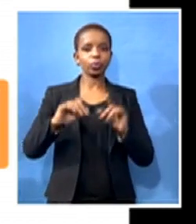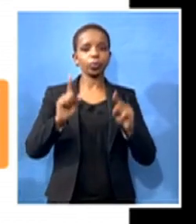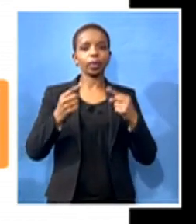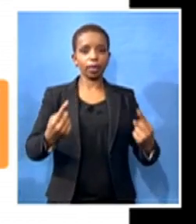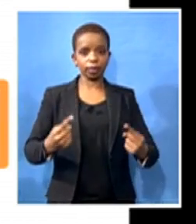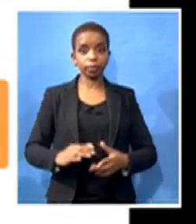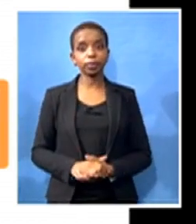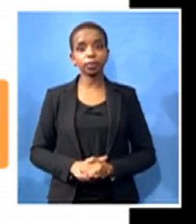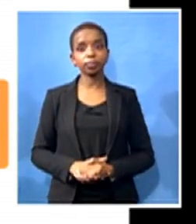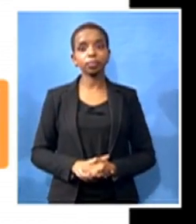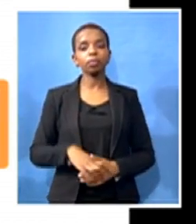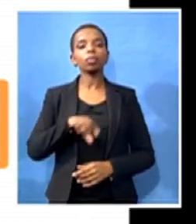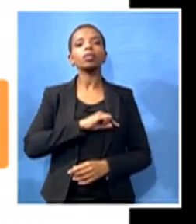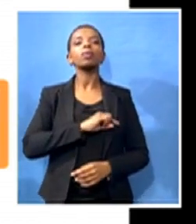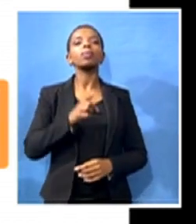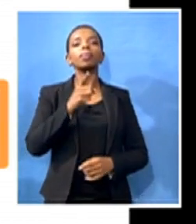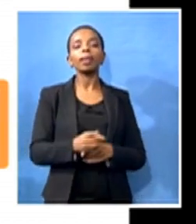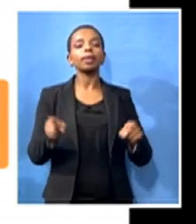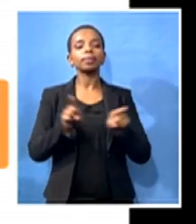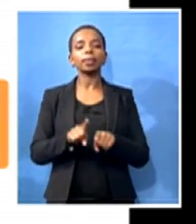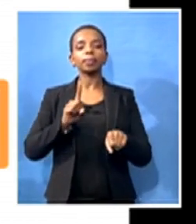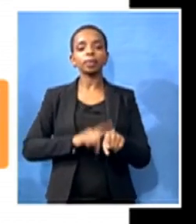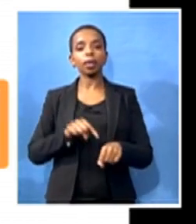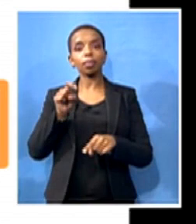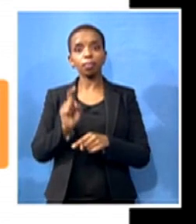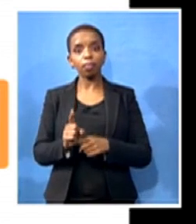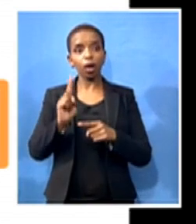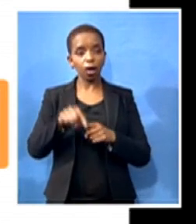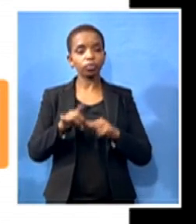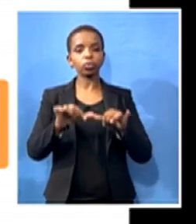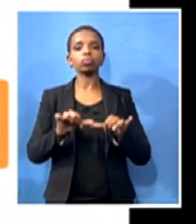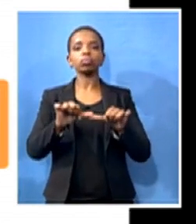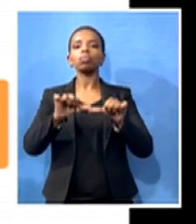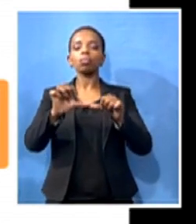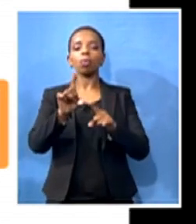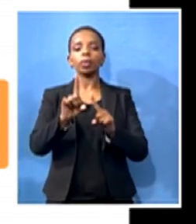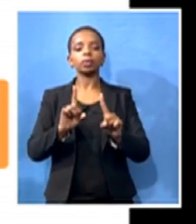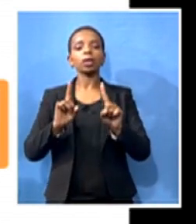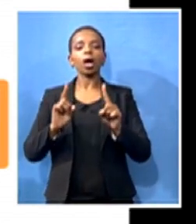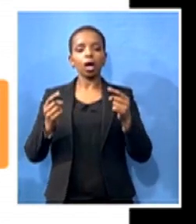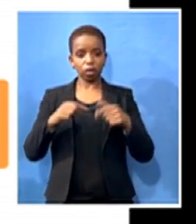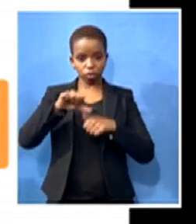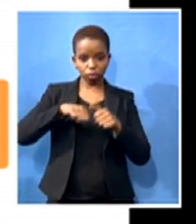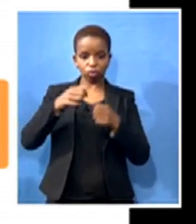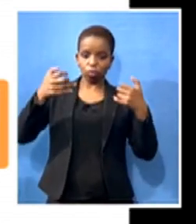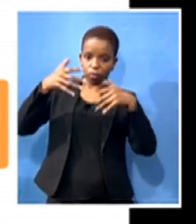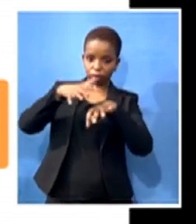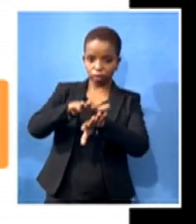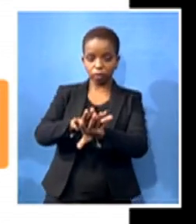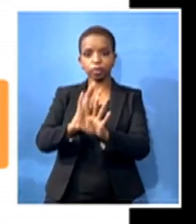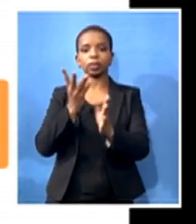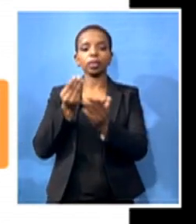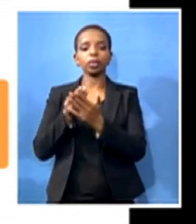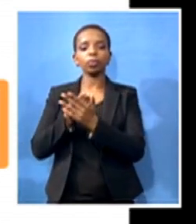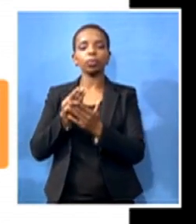time maintaining social cohesion and economic viability. This is a really difficult